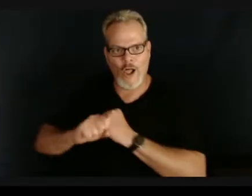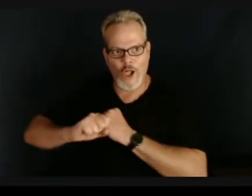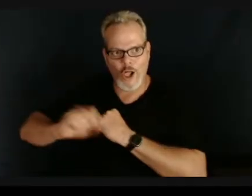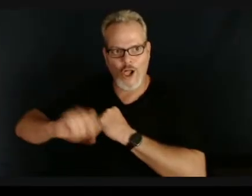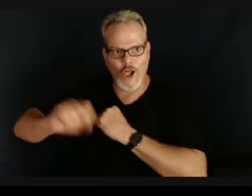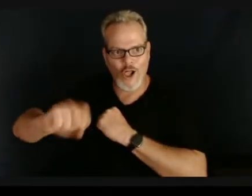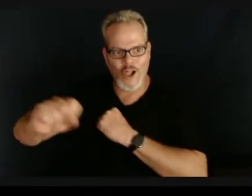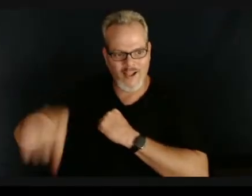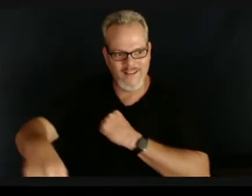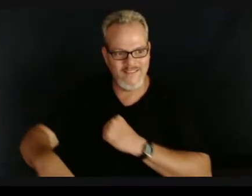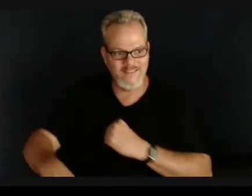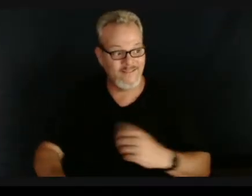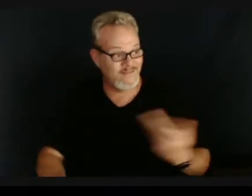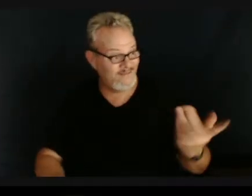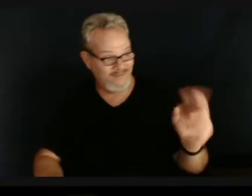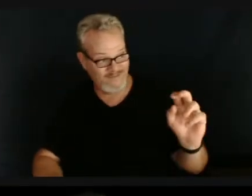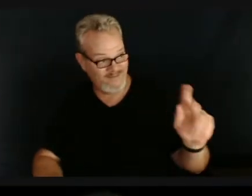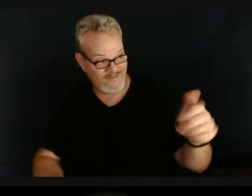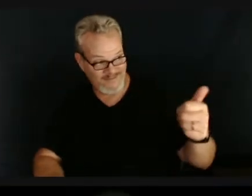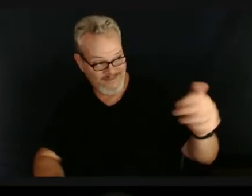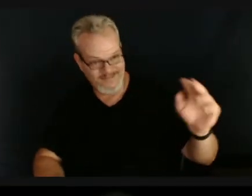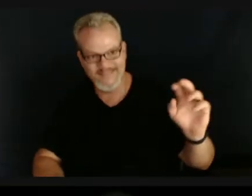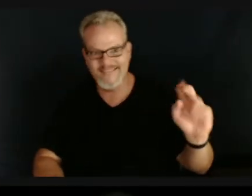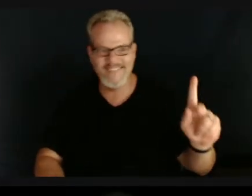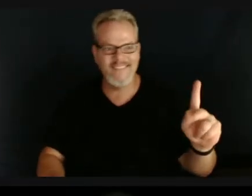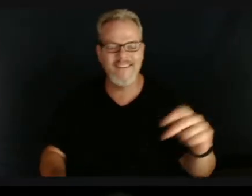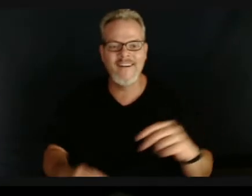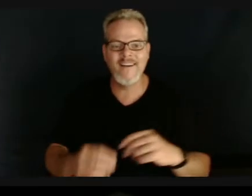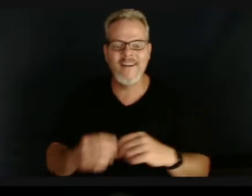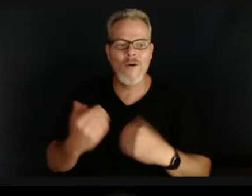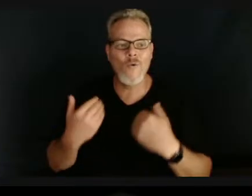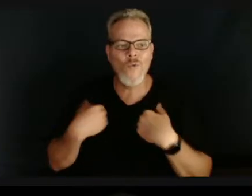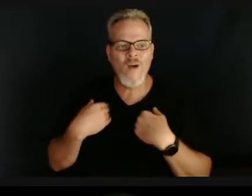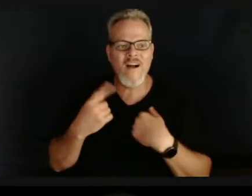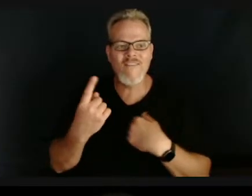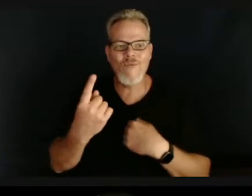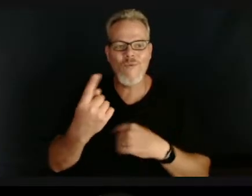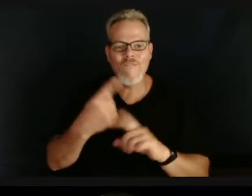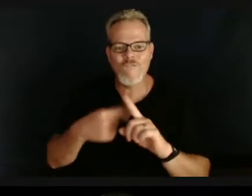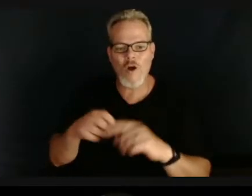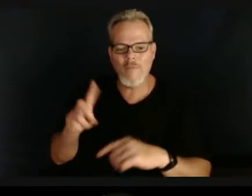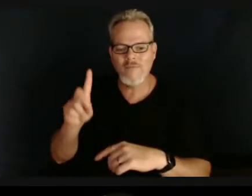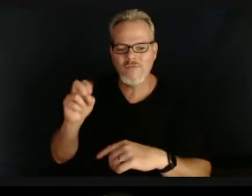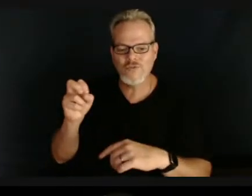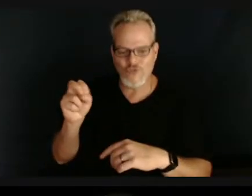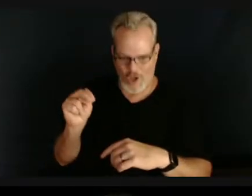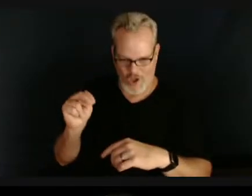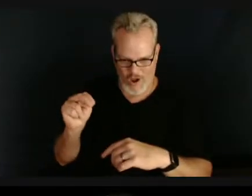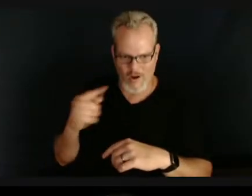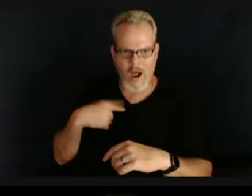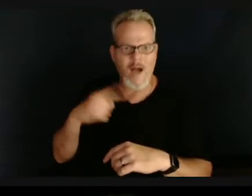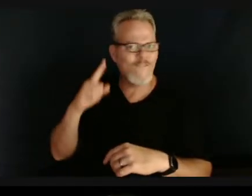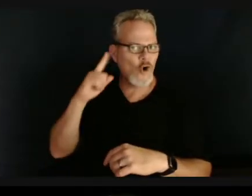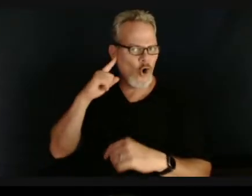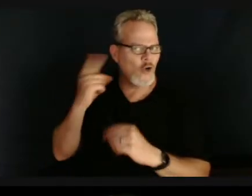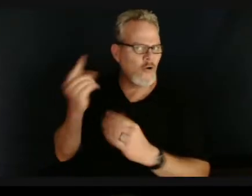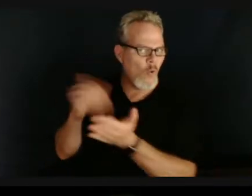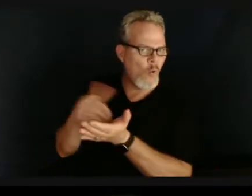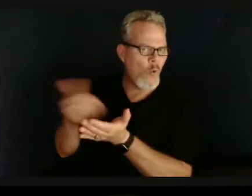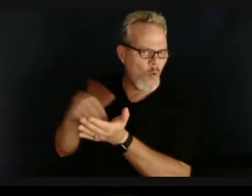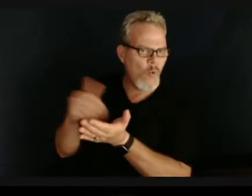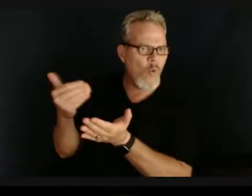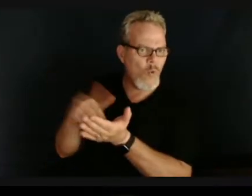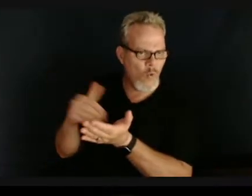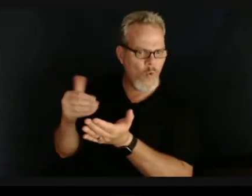best answer. Good? All right. We got one from Dawn here, and this is one I've heard a lot about on